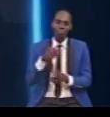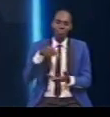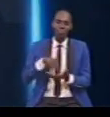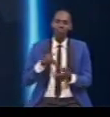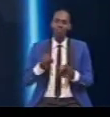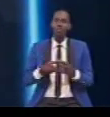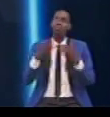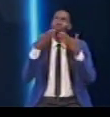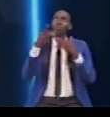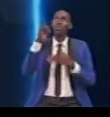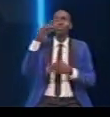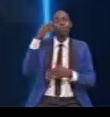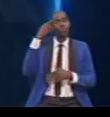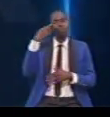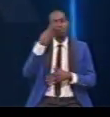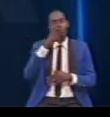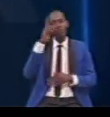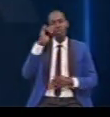is.